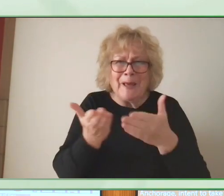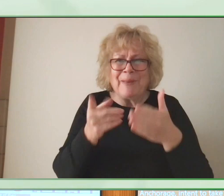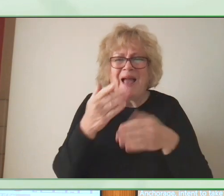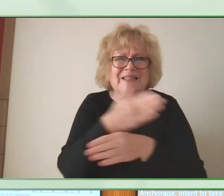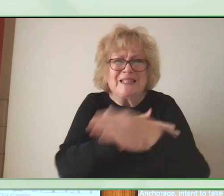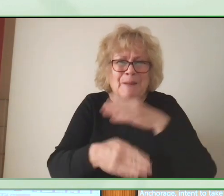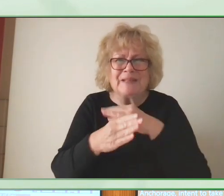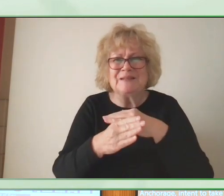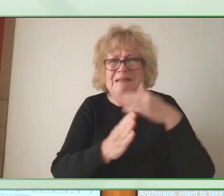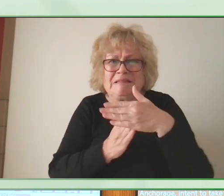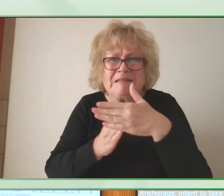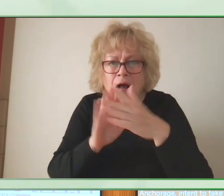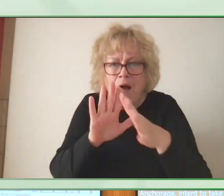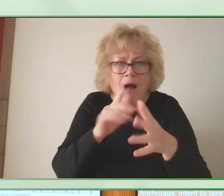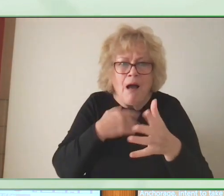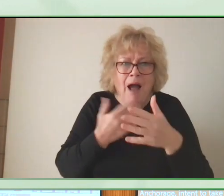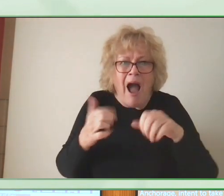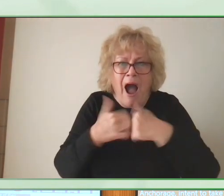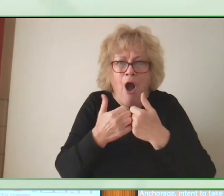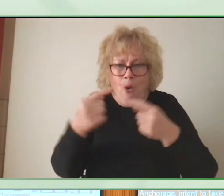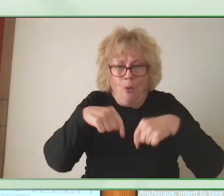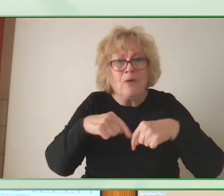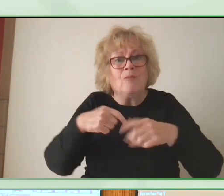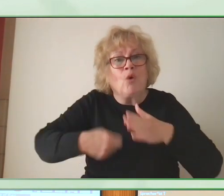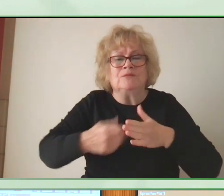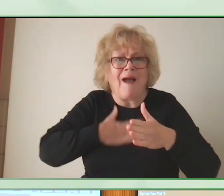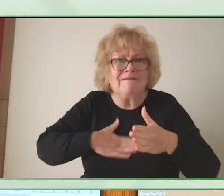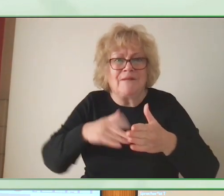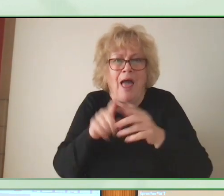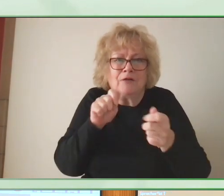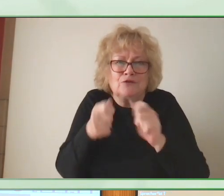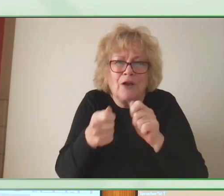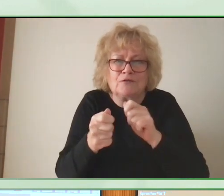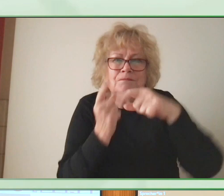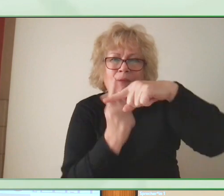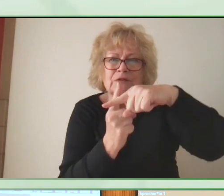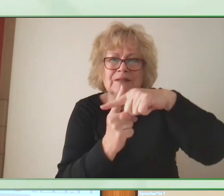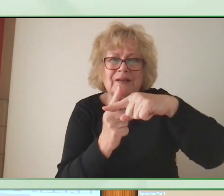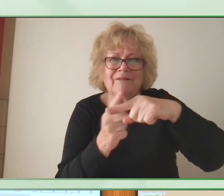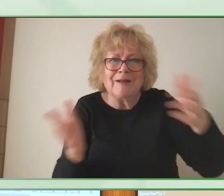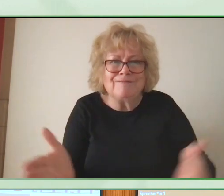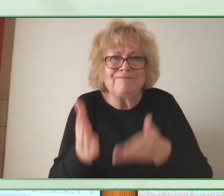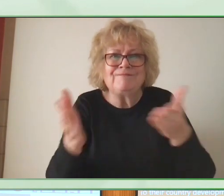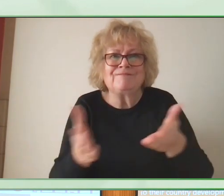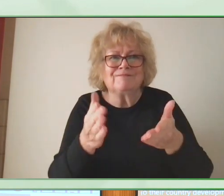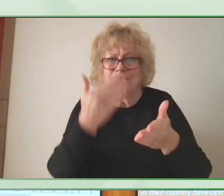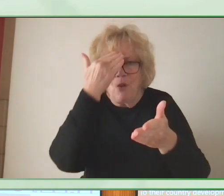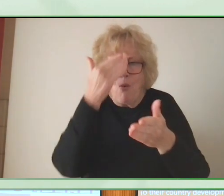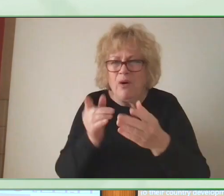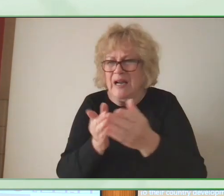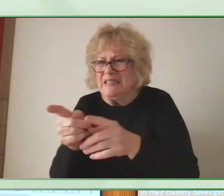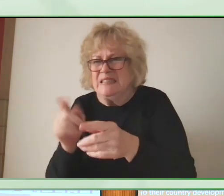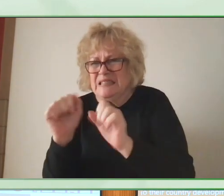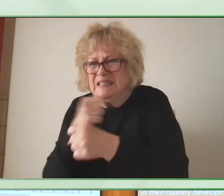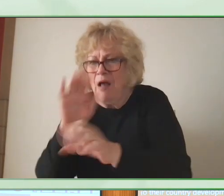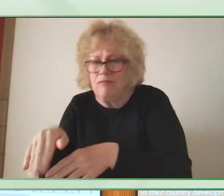and introducing innovative solutions by teaching them unique income generating activities such as transforming recycled paper